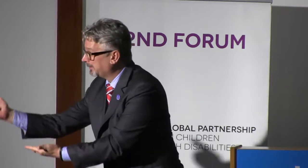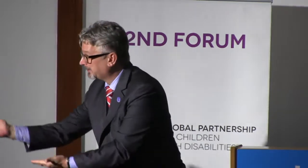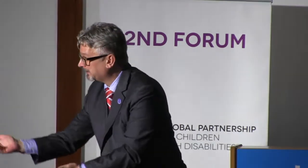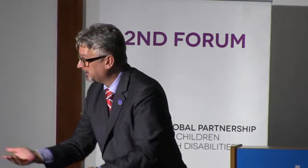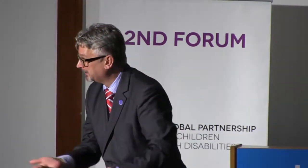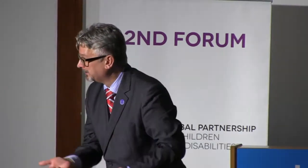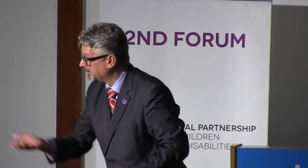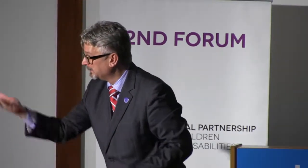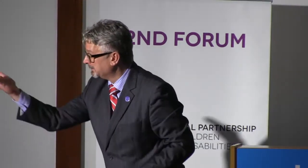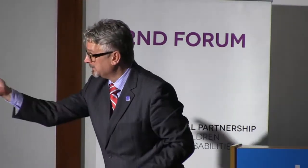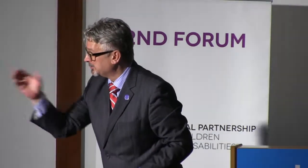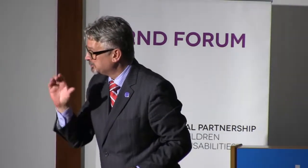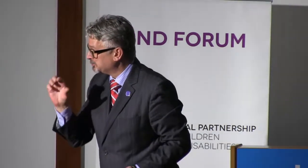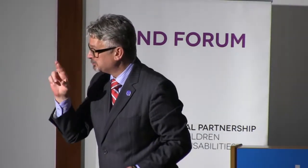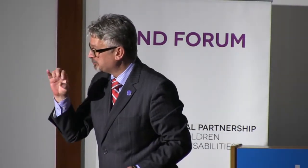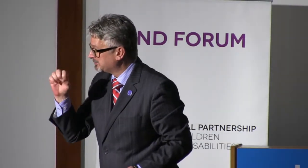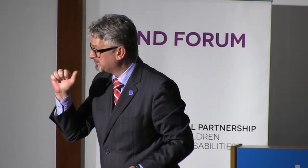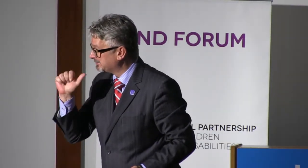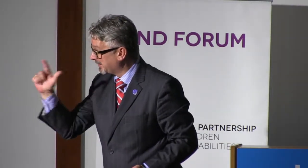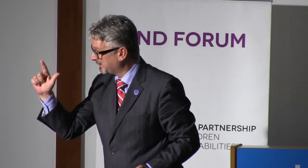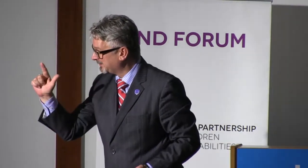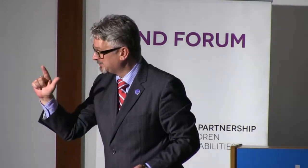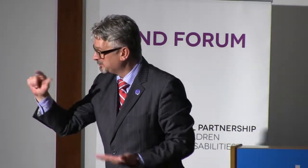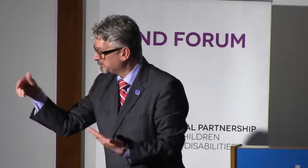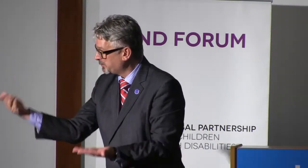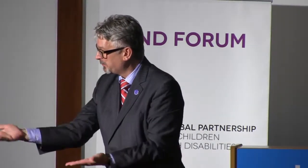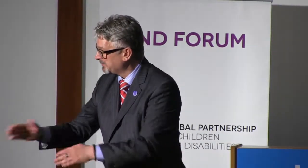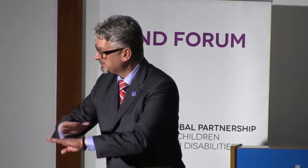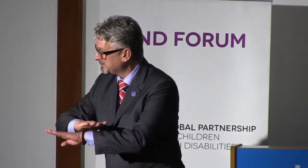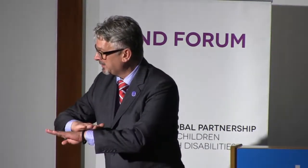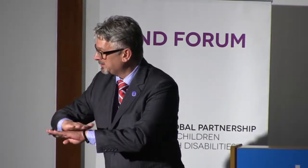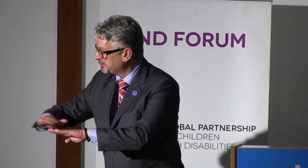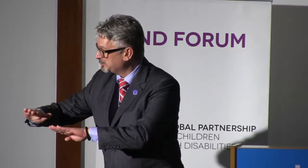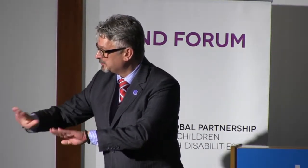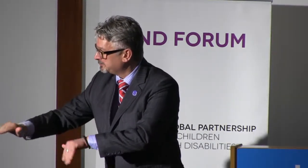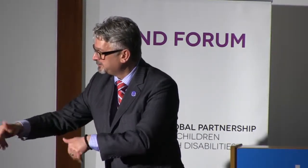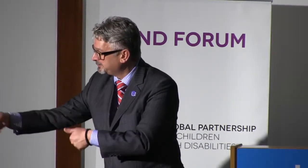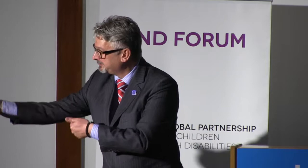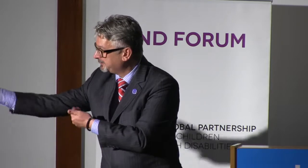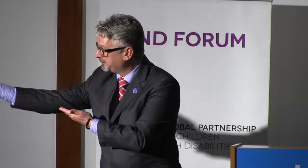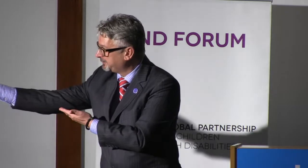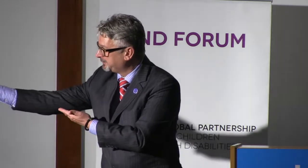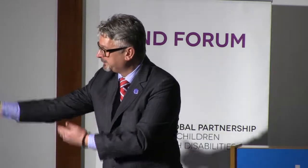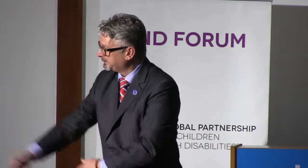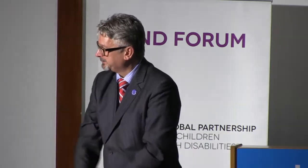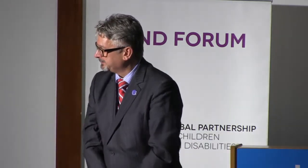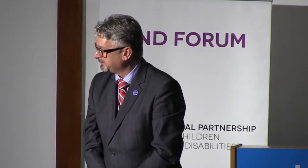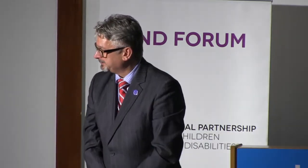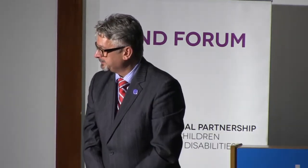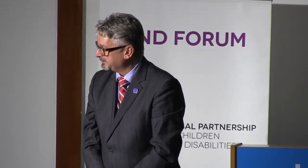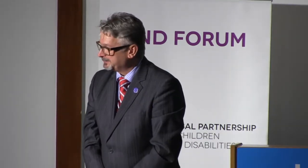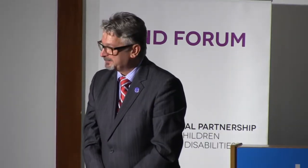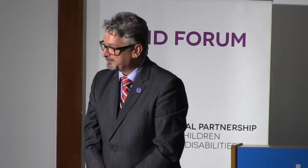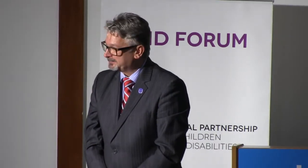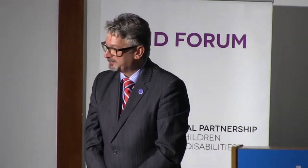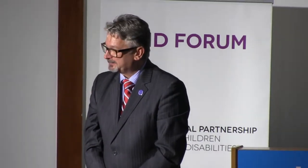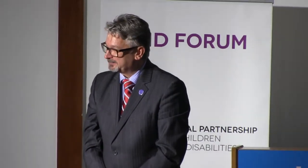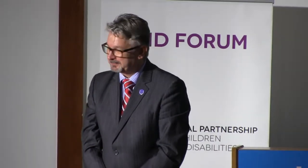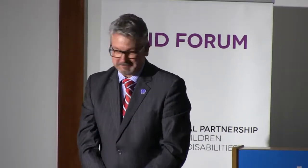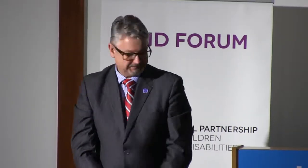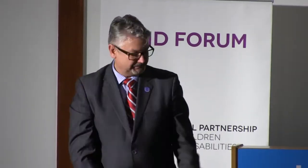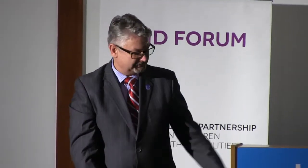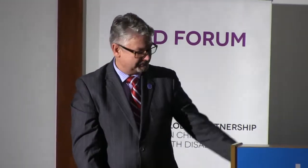And she's been heard on the radio, networking with global friends, and working as a friend of